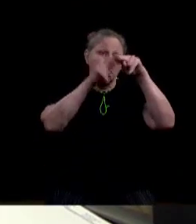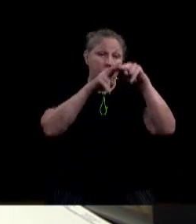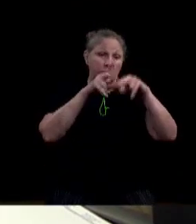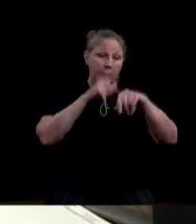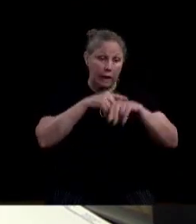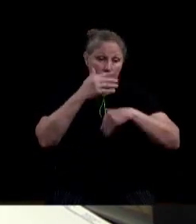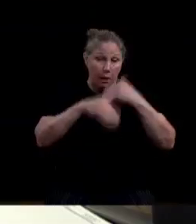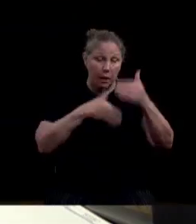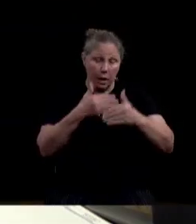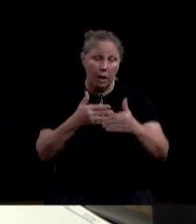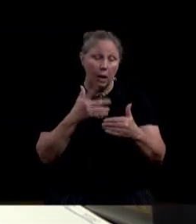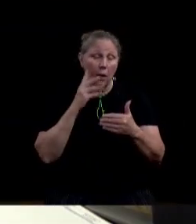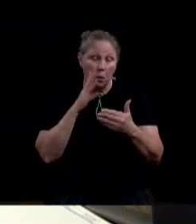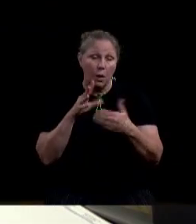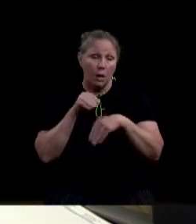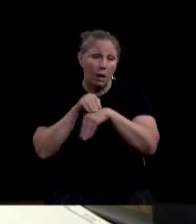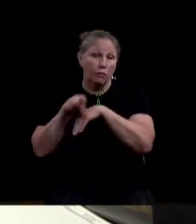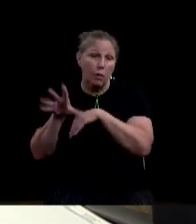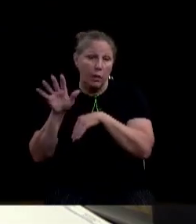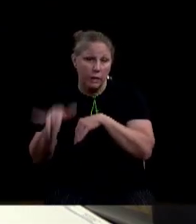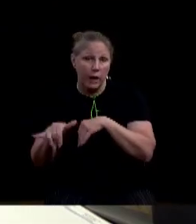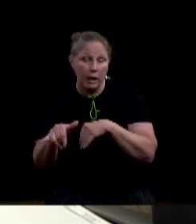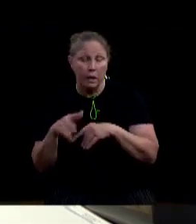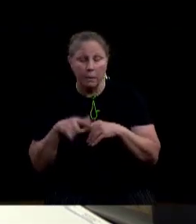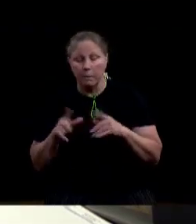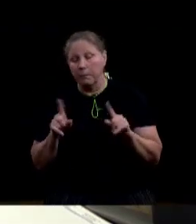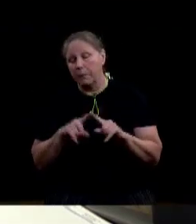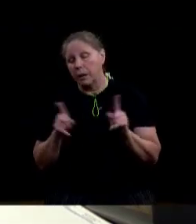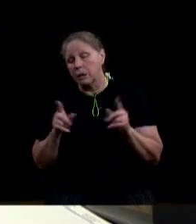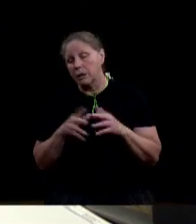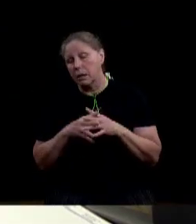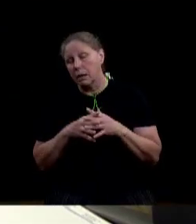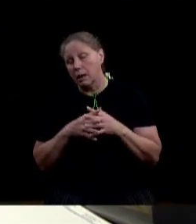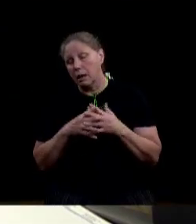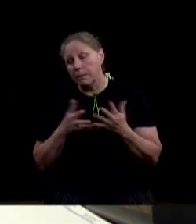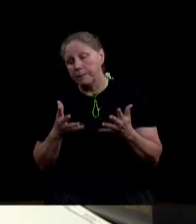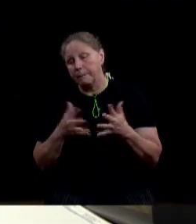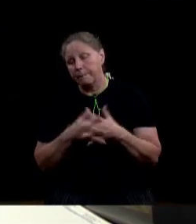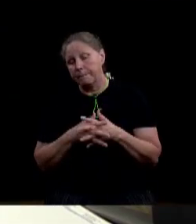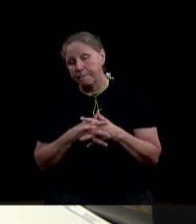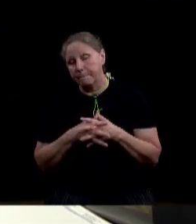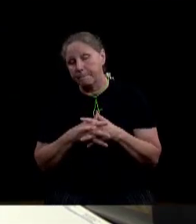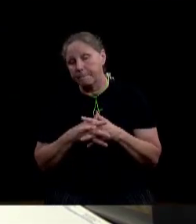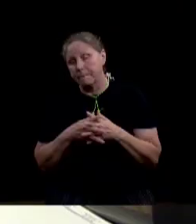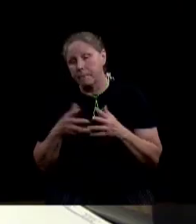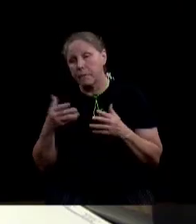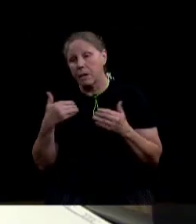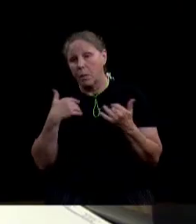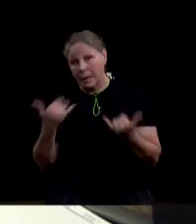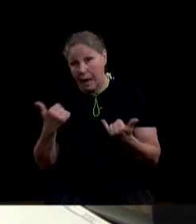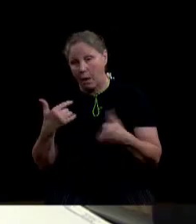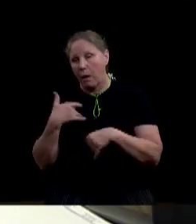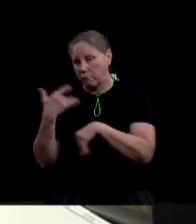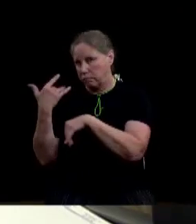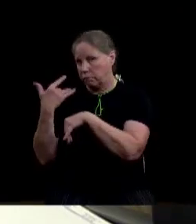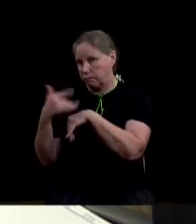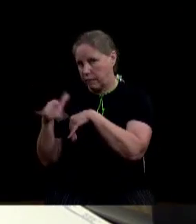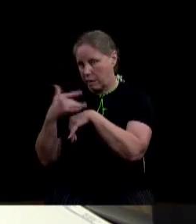we certainly have room in the capacity for more